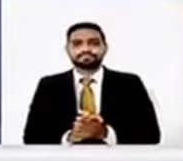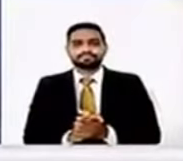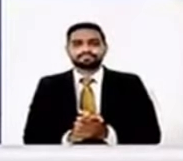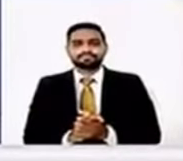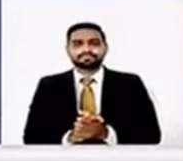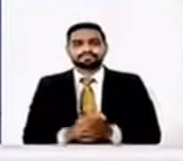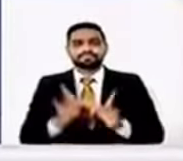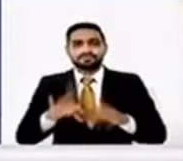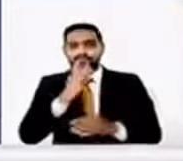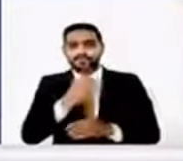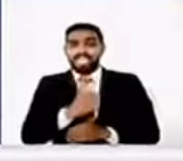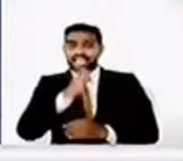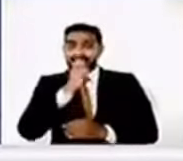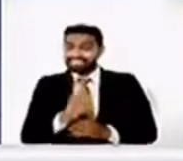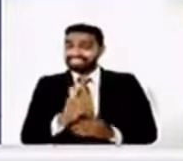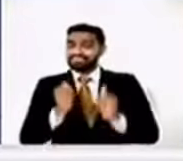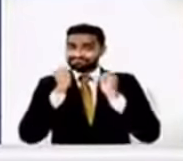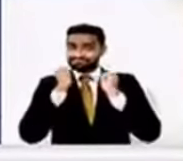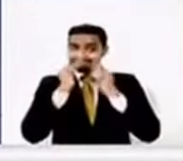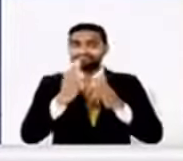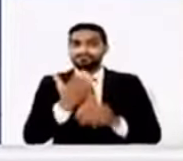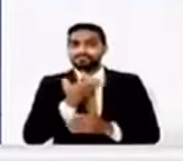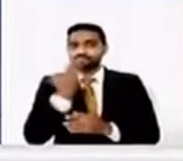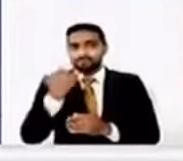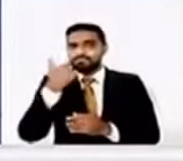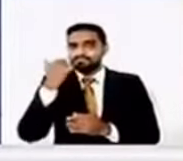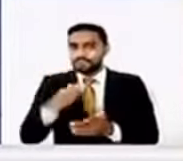ground level. If we could see